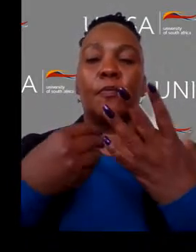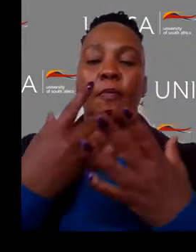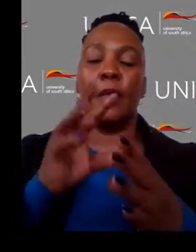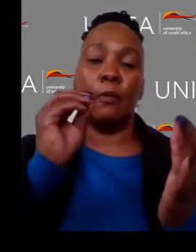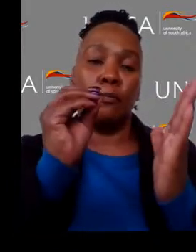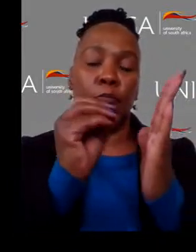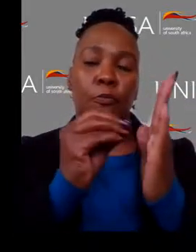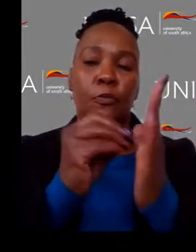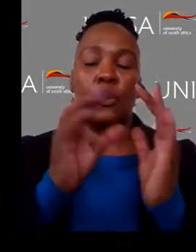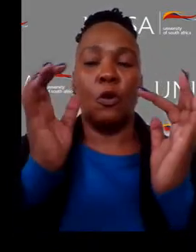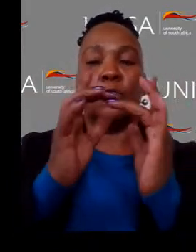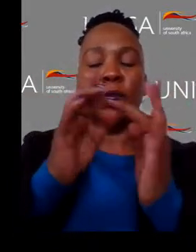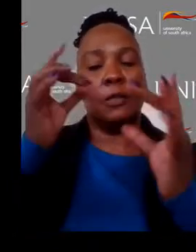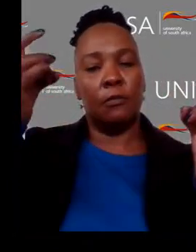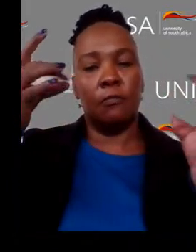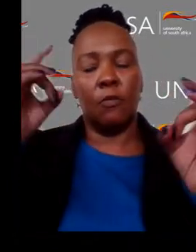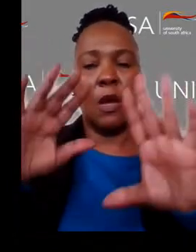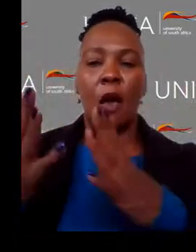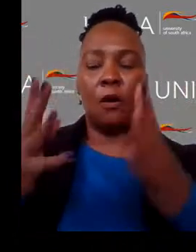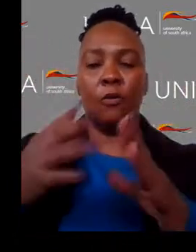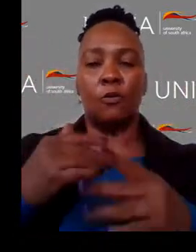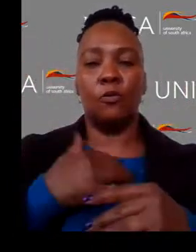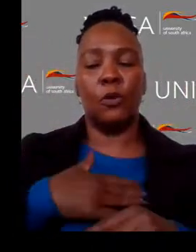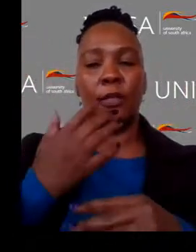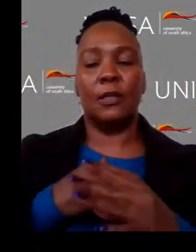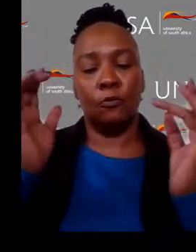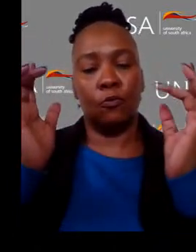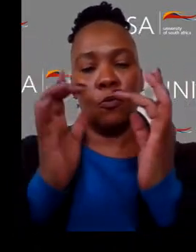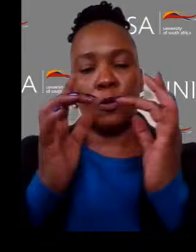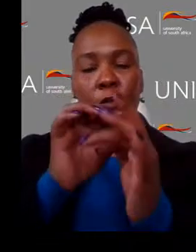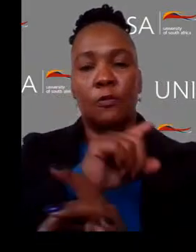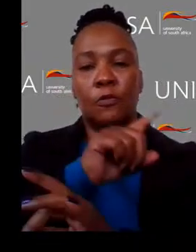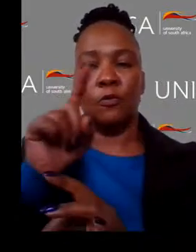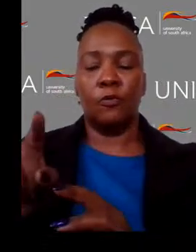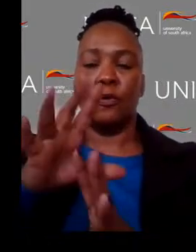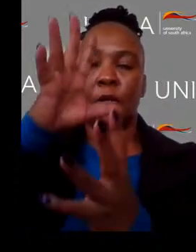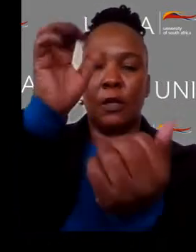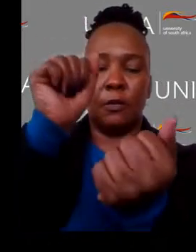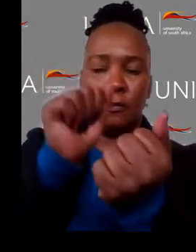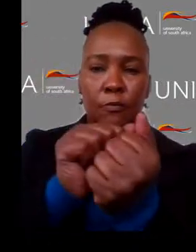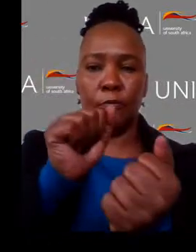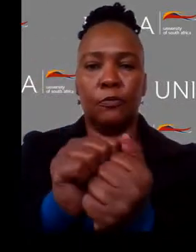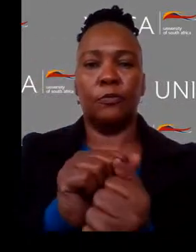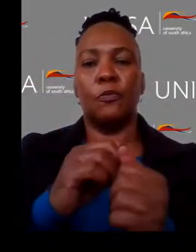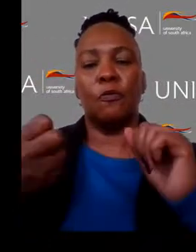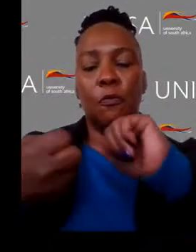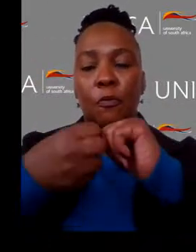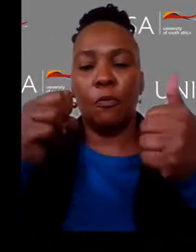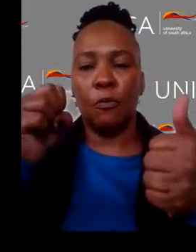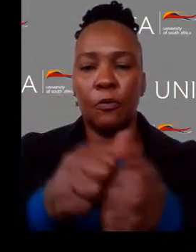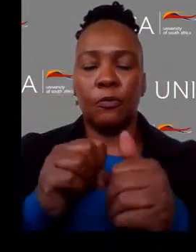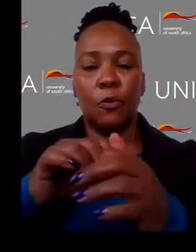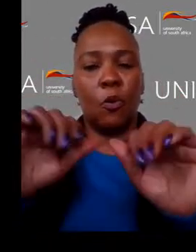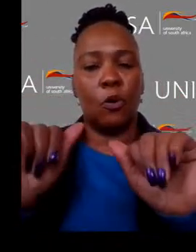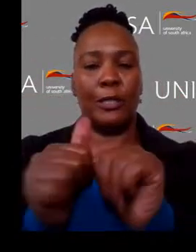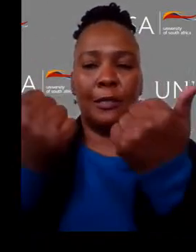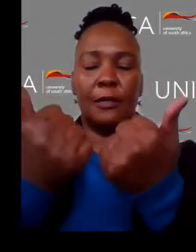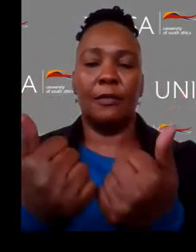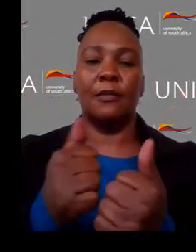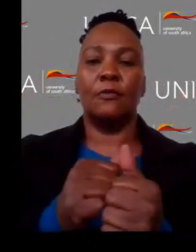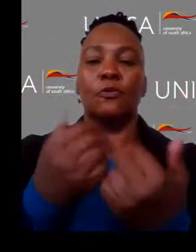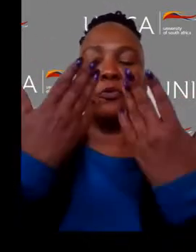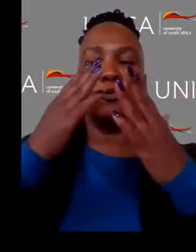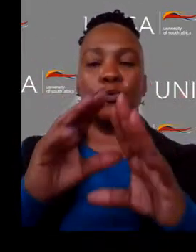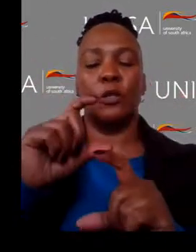contact details on how you want us to reach you back, a brief description of your problem or a challenge with a